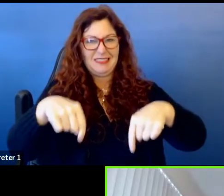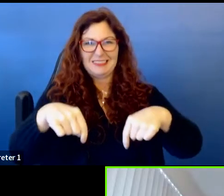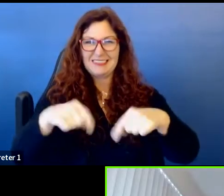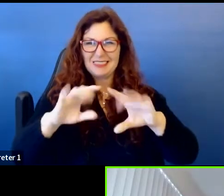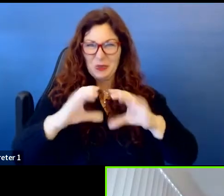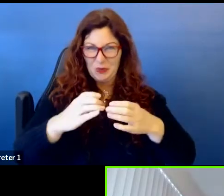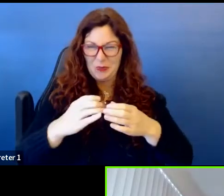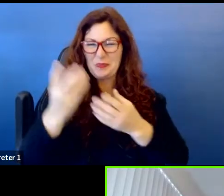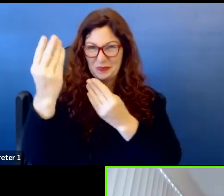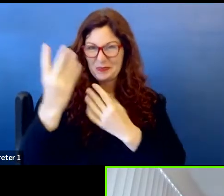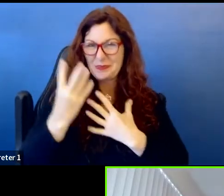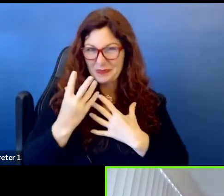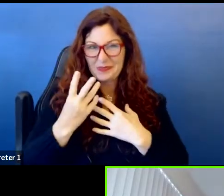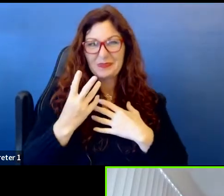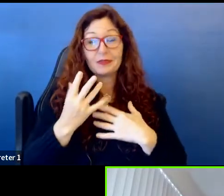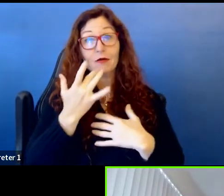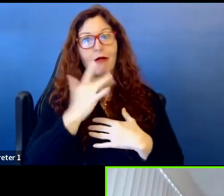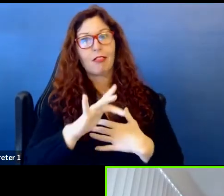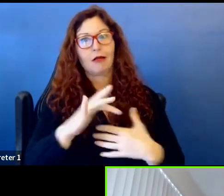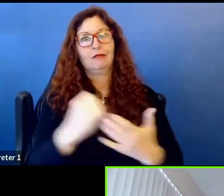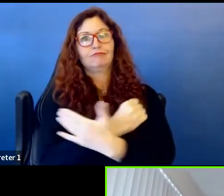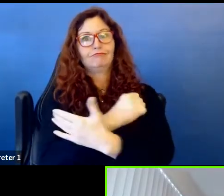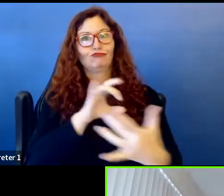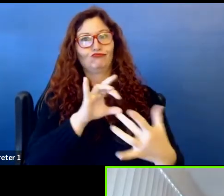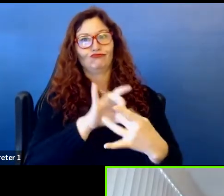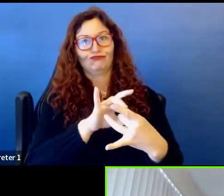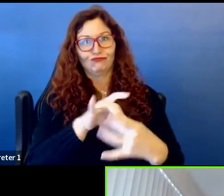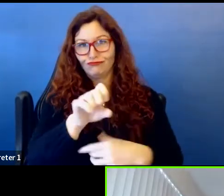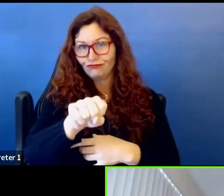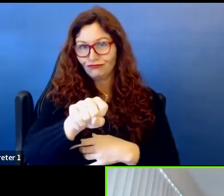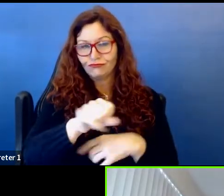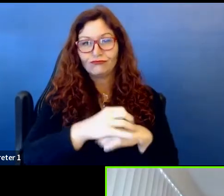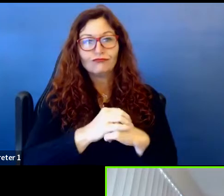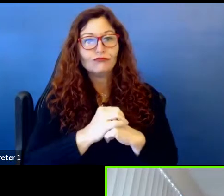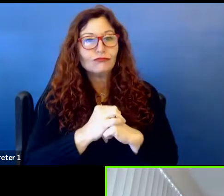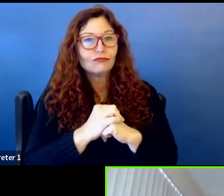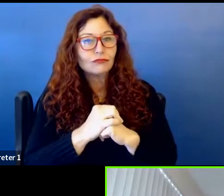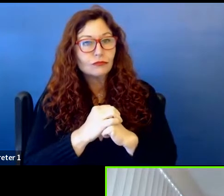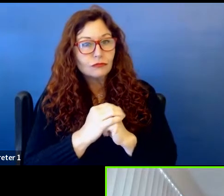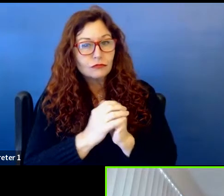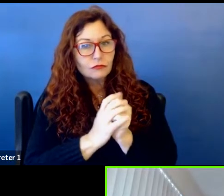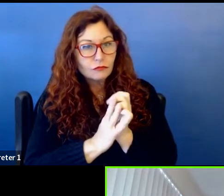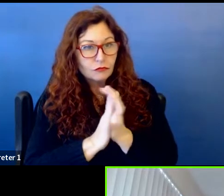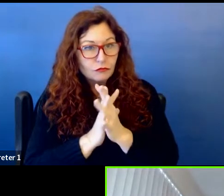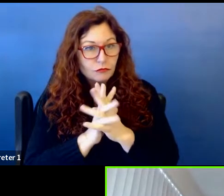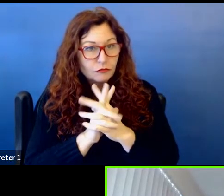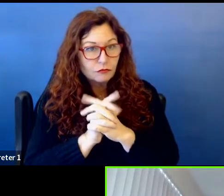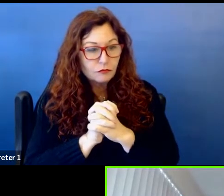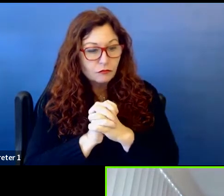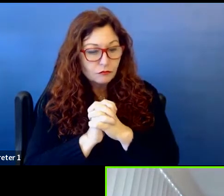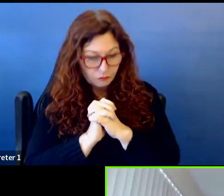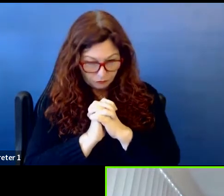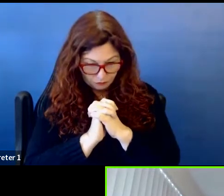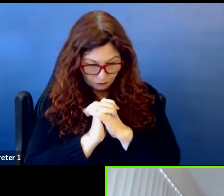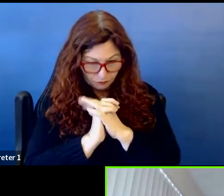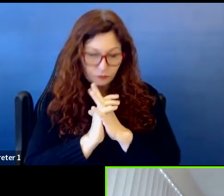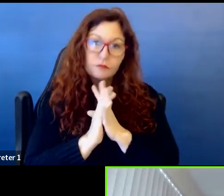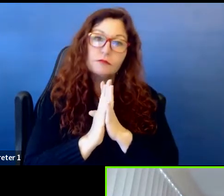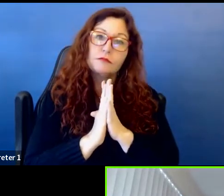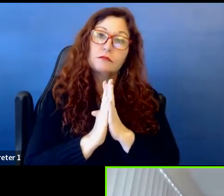was you know a fortunate connection and um i will also say that you know i think that